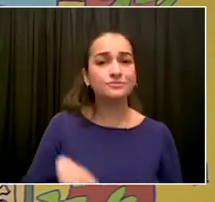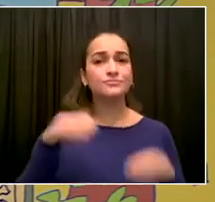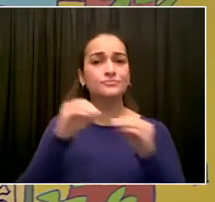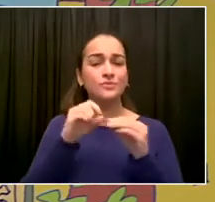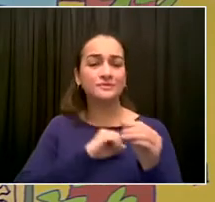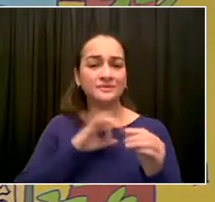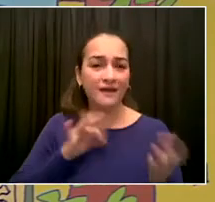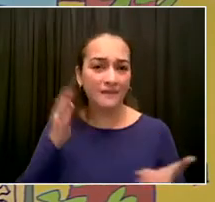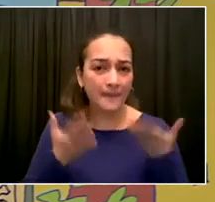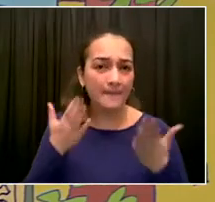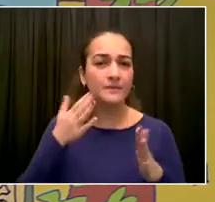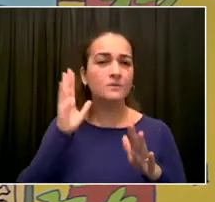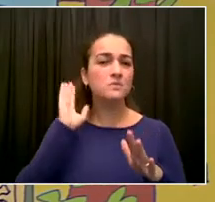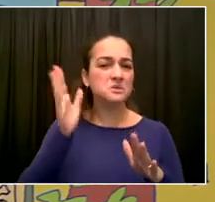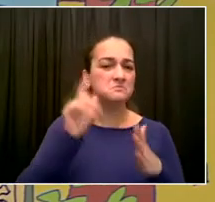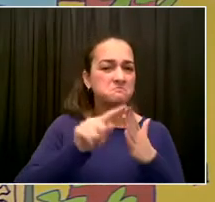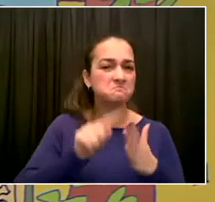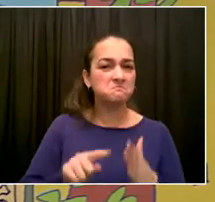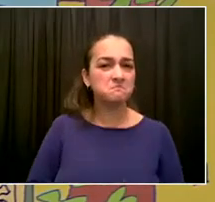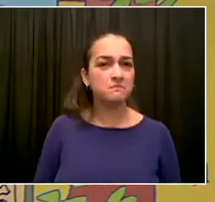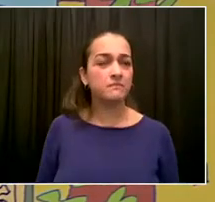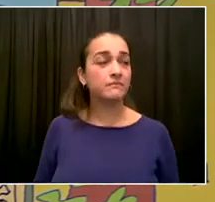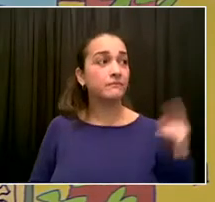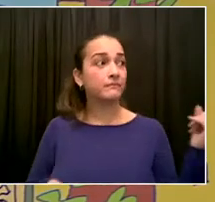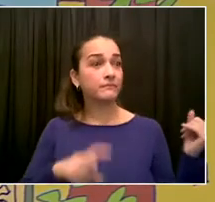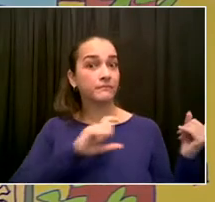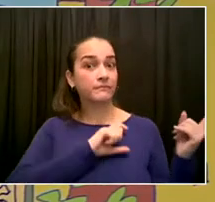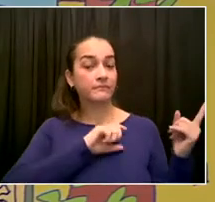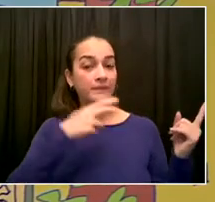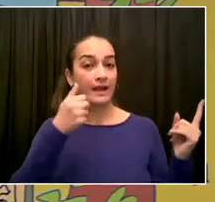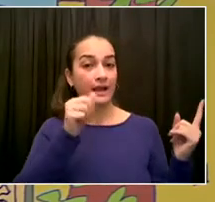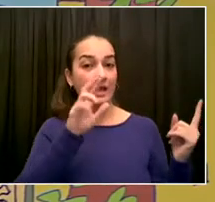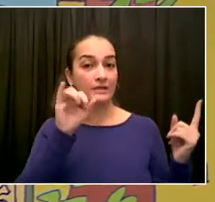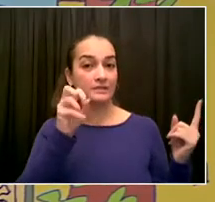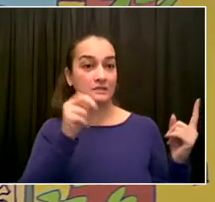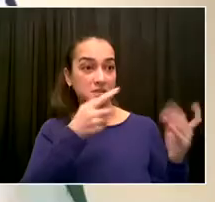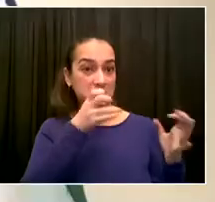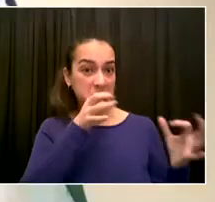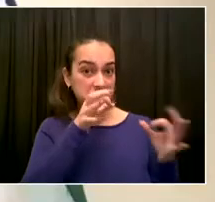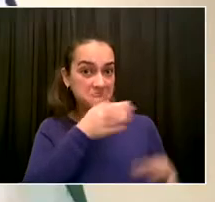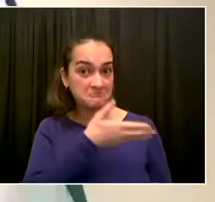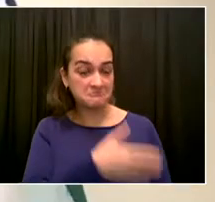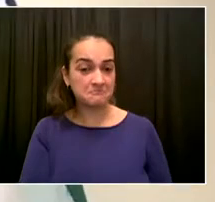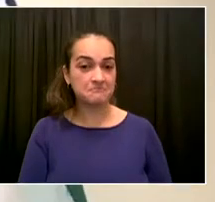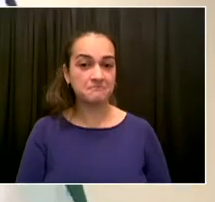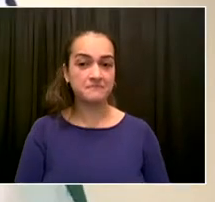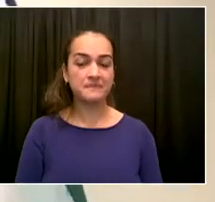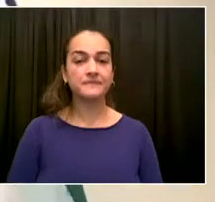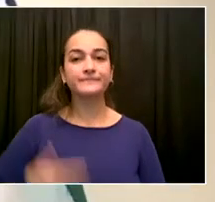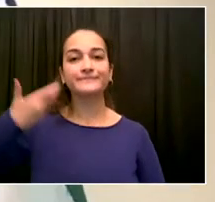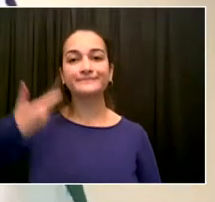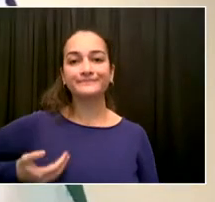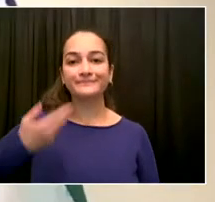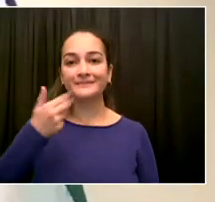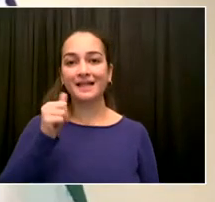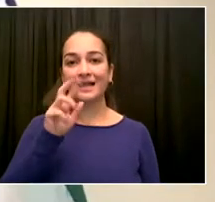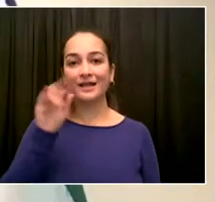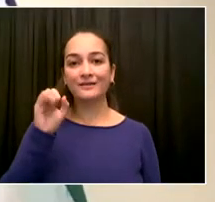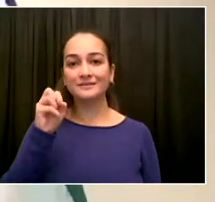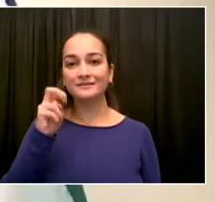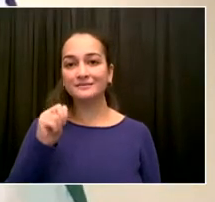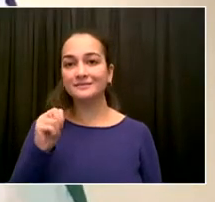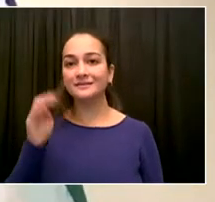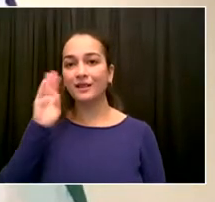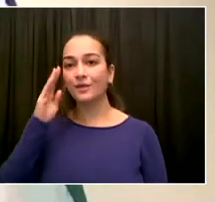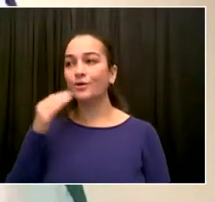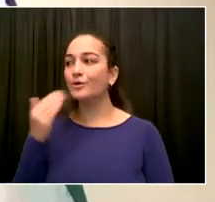Chief, can you hear us? Yes, I can. Can you hear me? Yep. Hey, good morning, Marcia. So regards to your